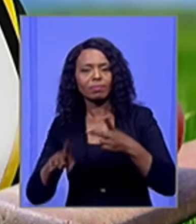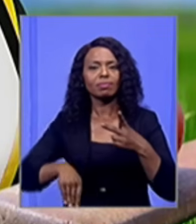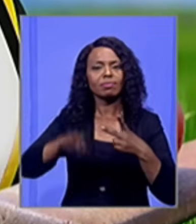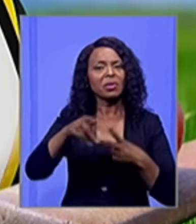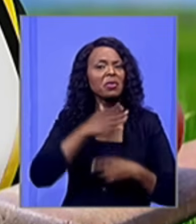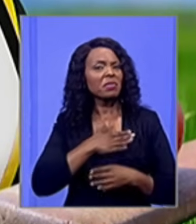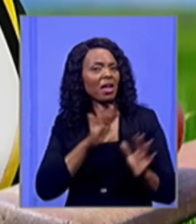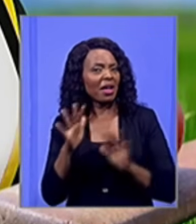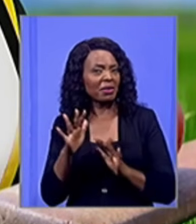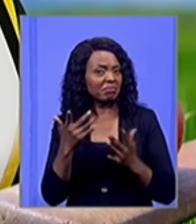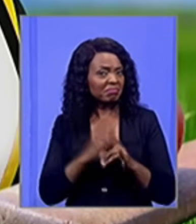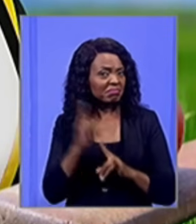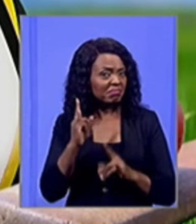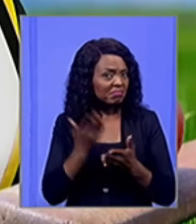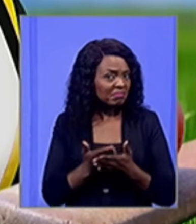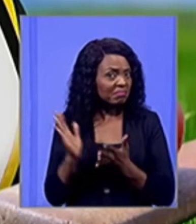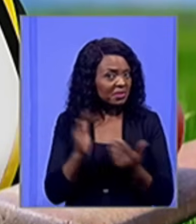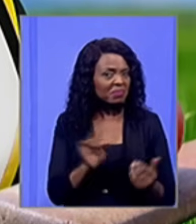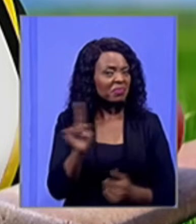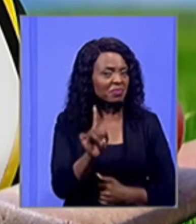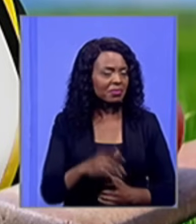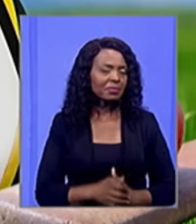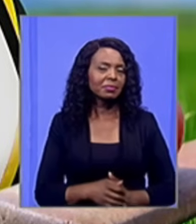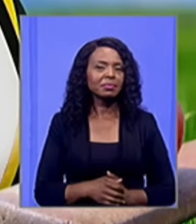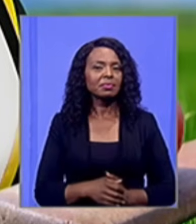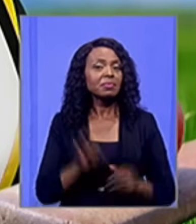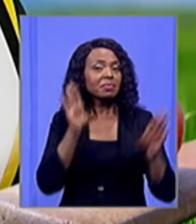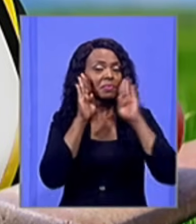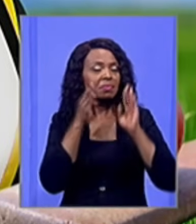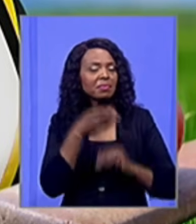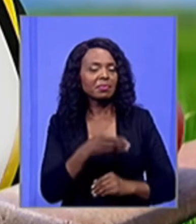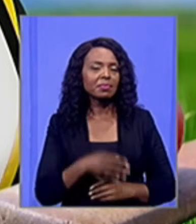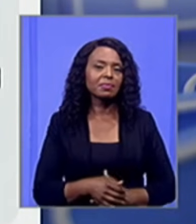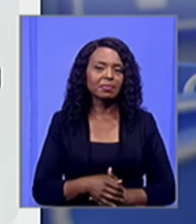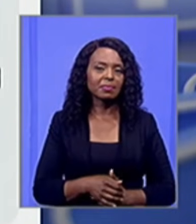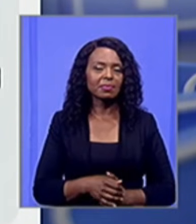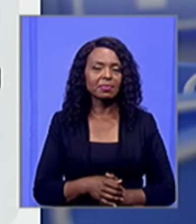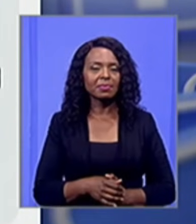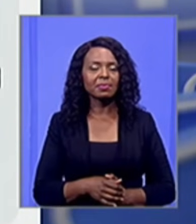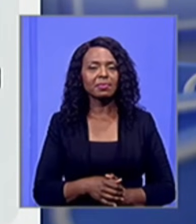o di bona jwang diphetho dipapading tsena tse pedi? Maikutlo a hao ho Facebook ke a latelang.